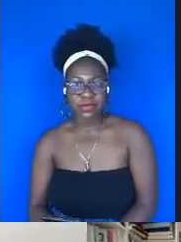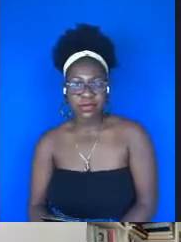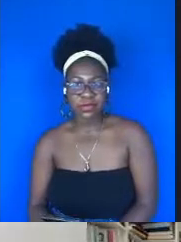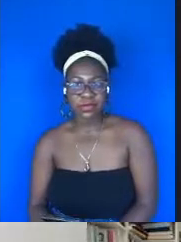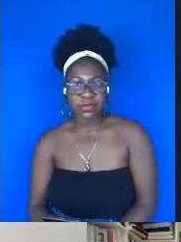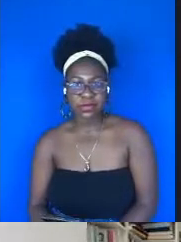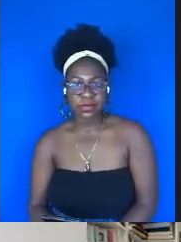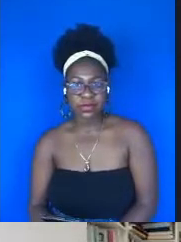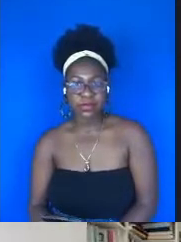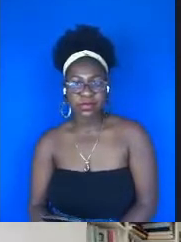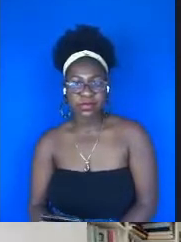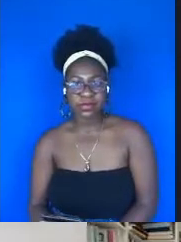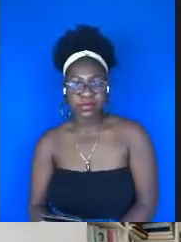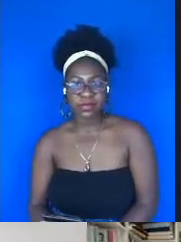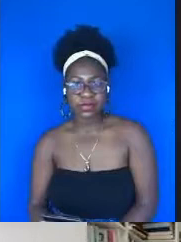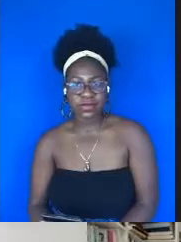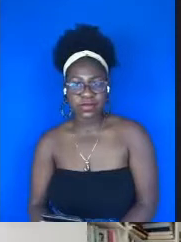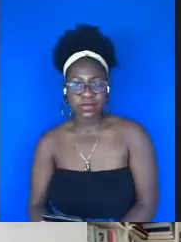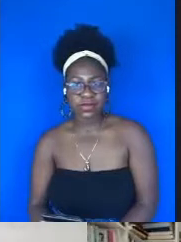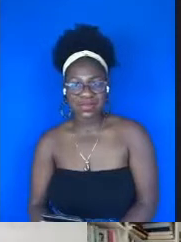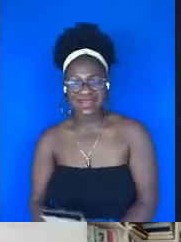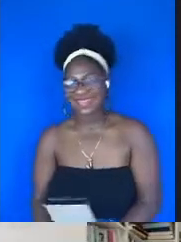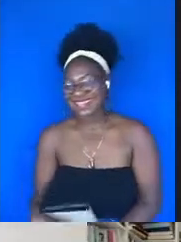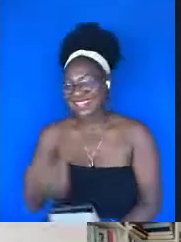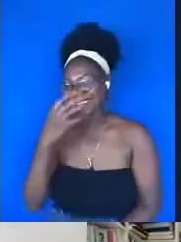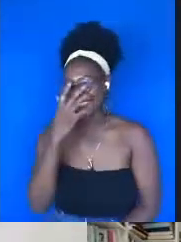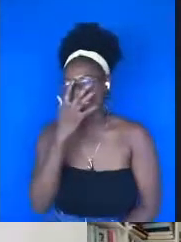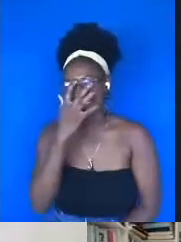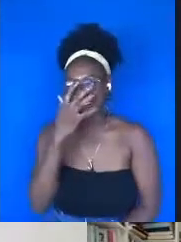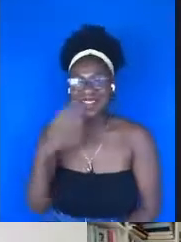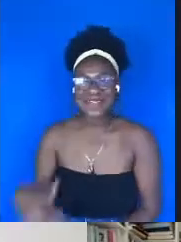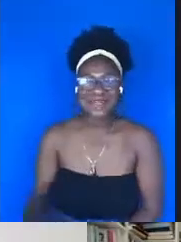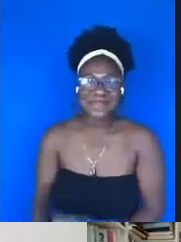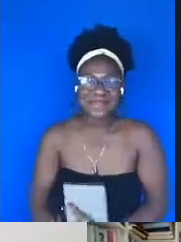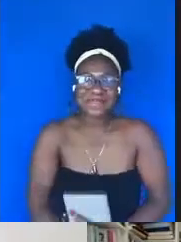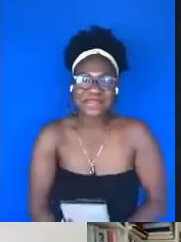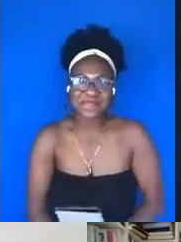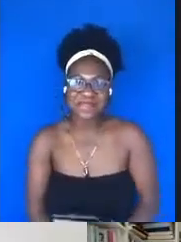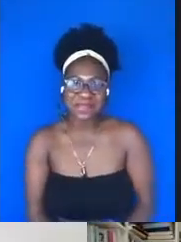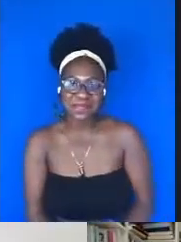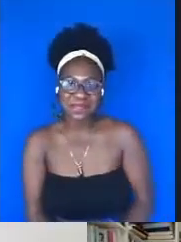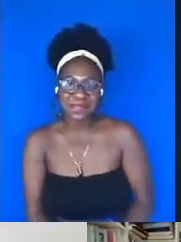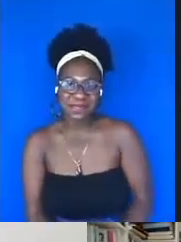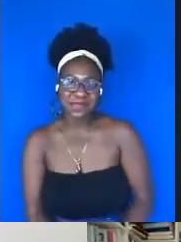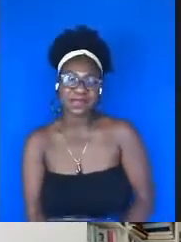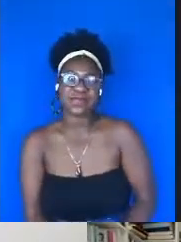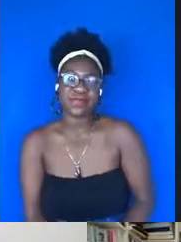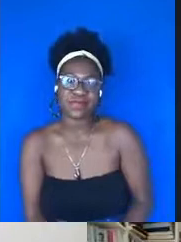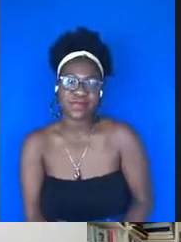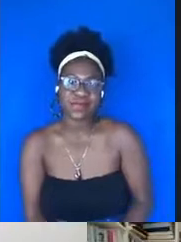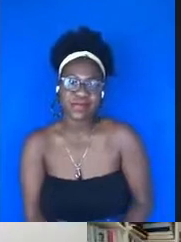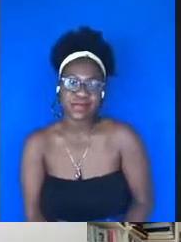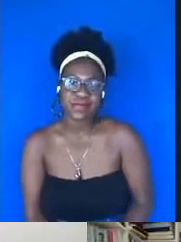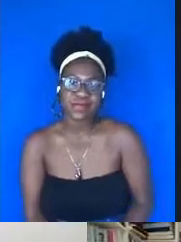my ears. She did a variety of things in the neighborhood that was about healing and service